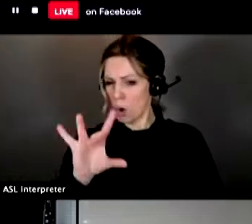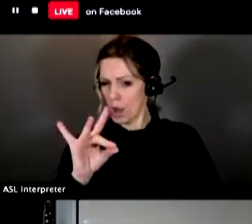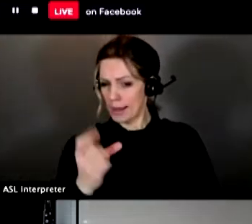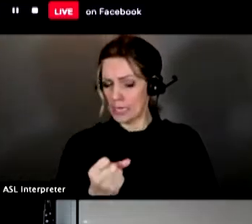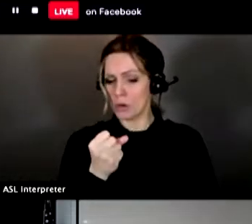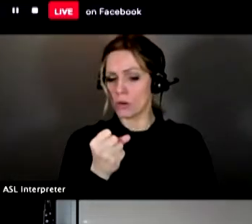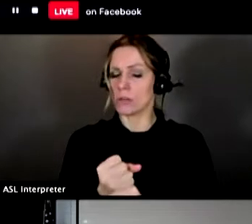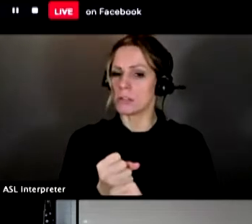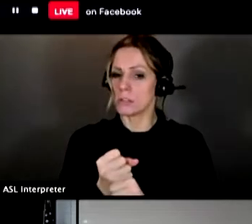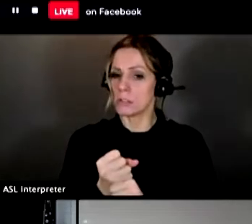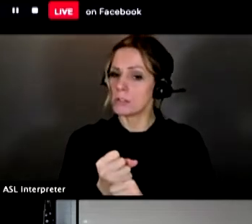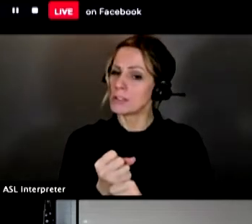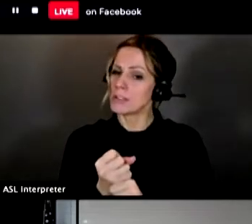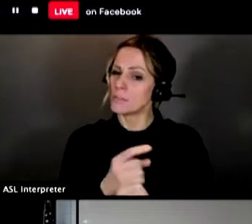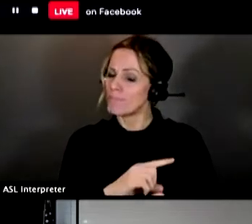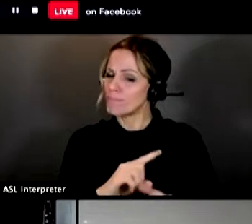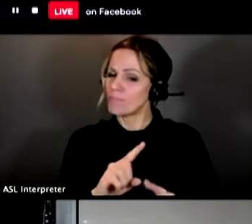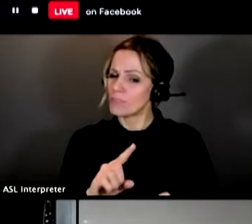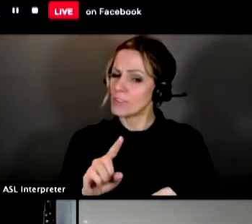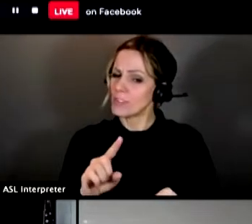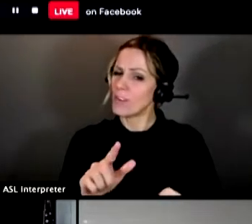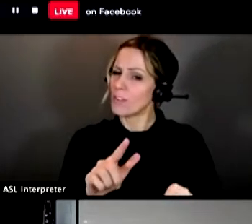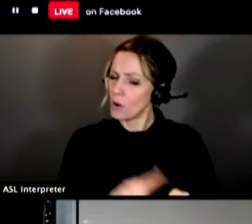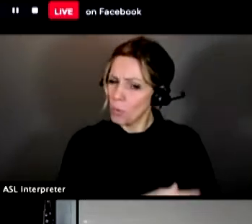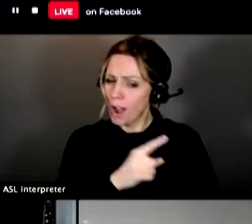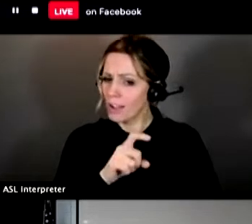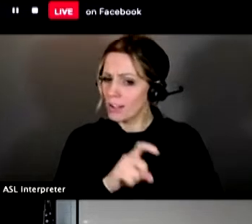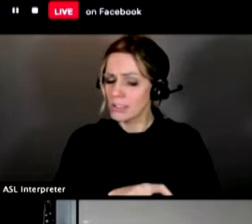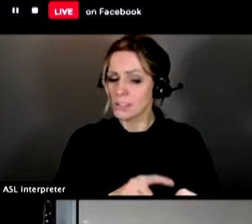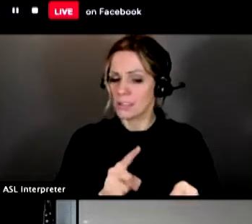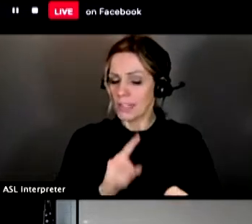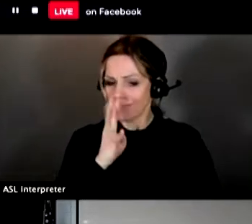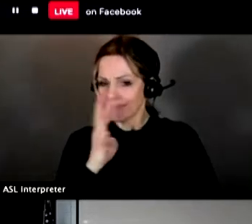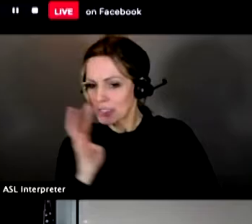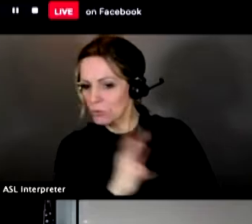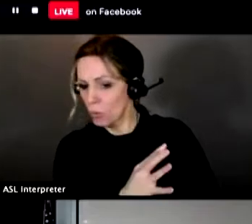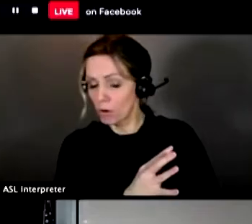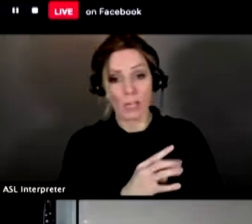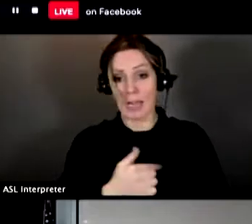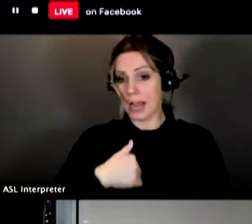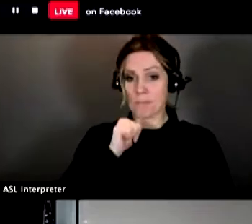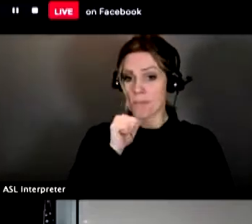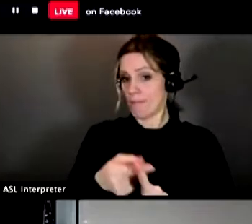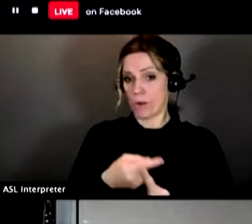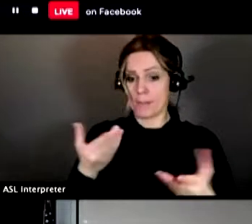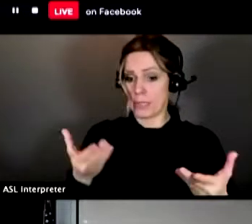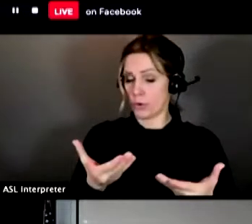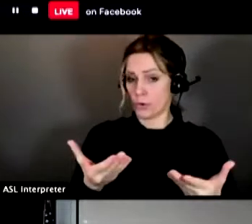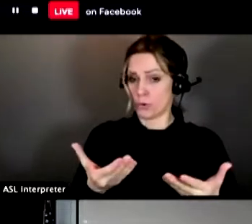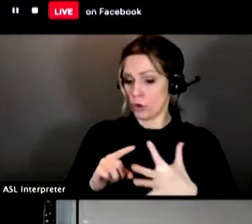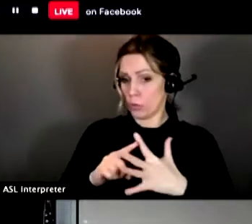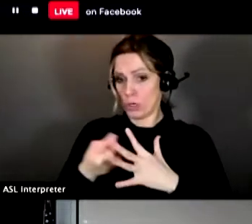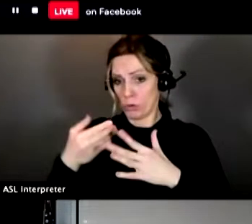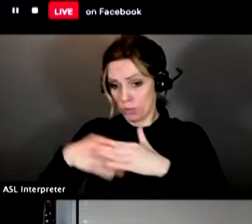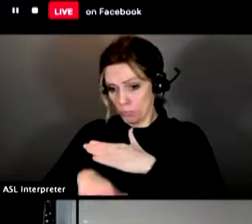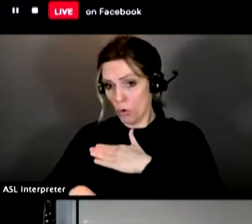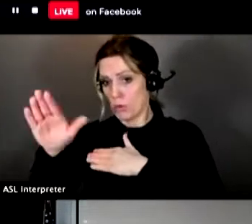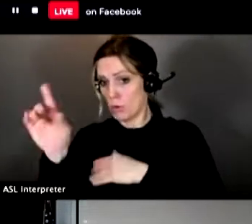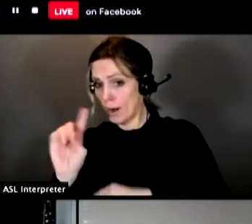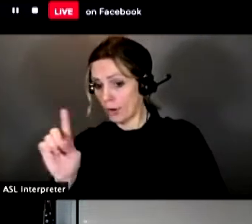were ignored. You know, I'm not from here. I'm originally from Illinois. Uh-huh. So I don't know. It's just because I have long hair